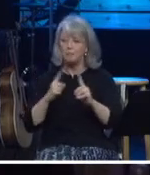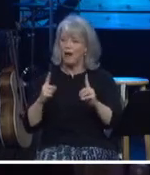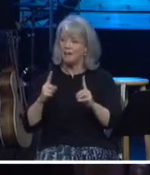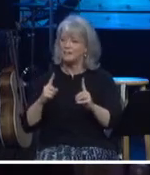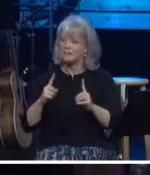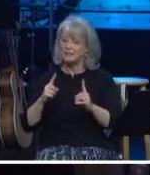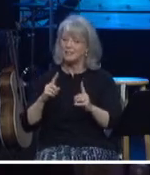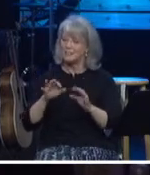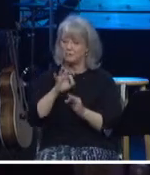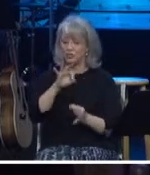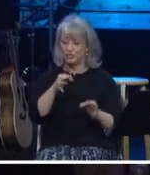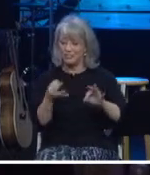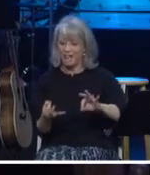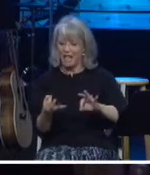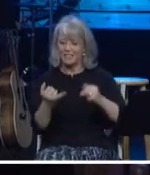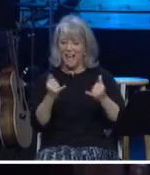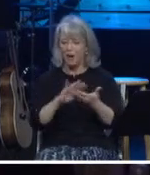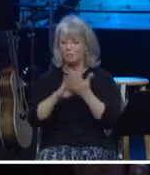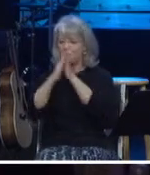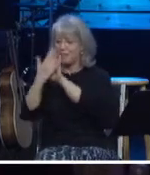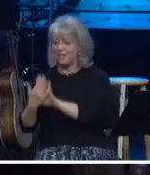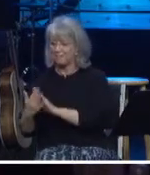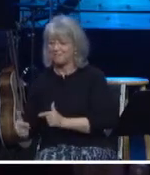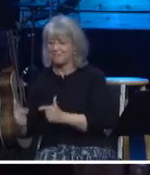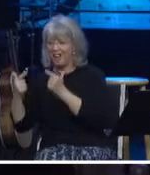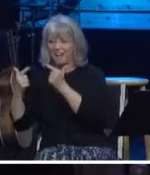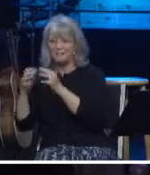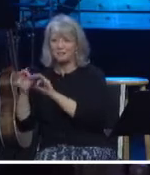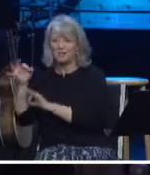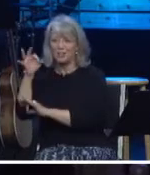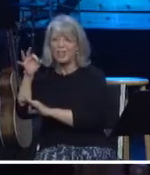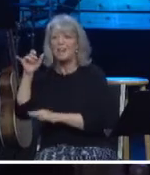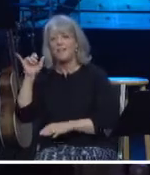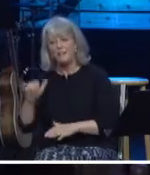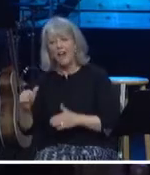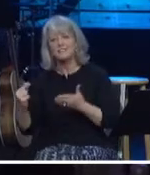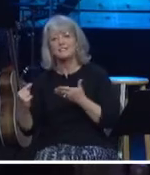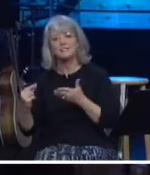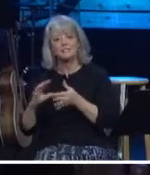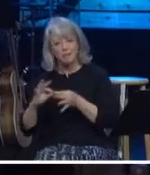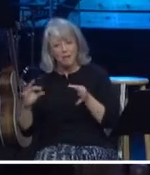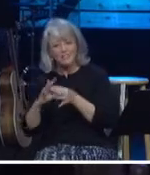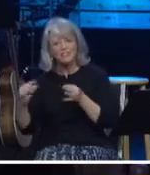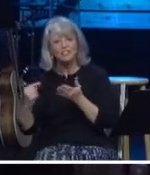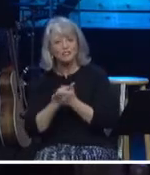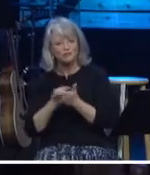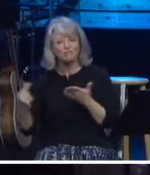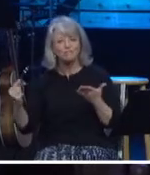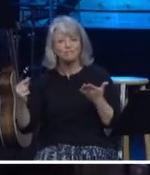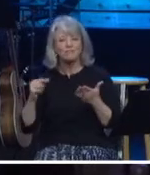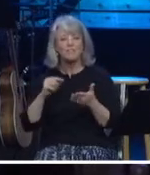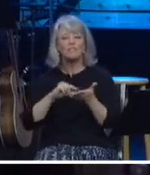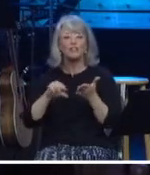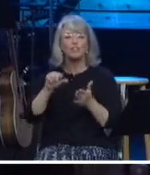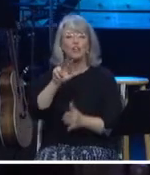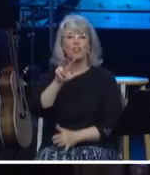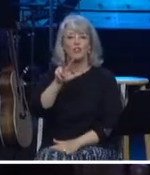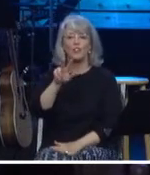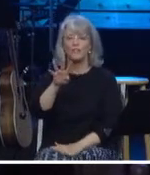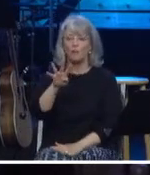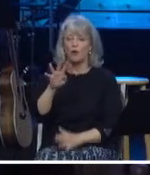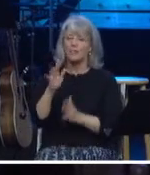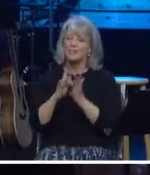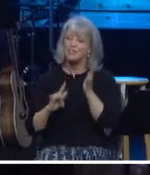into life. That's the message. That's the gospel. Look at verse 34. Verse